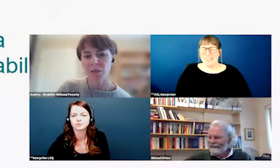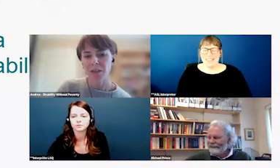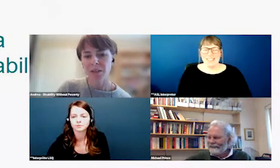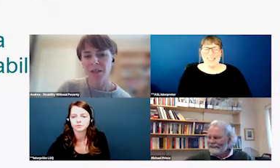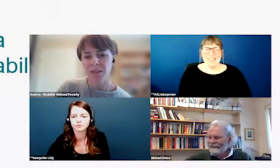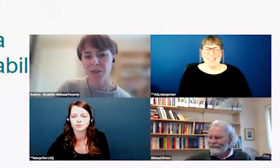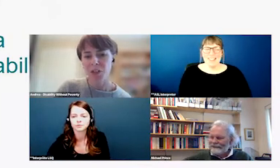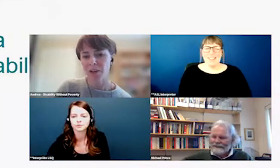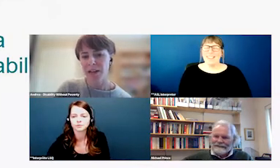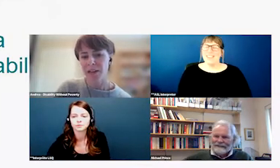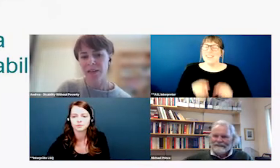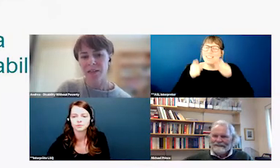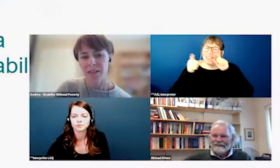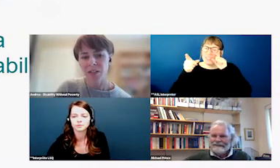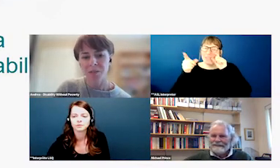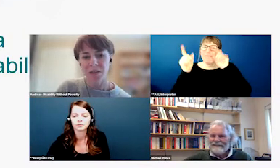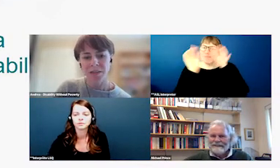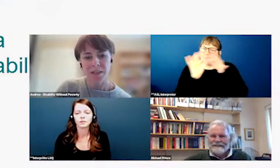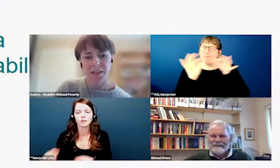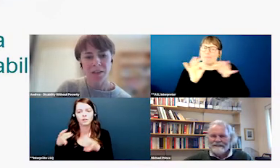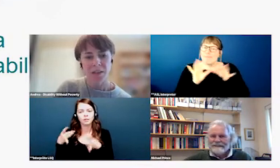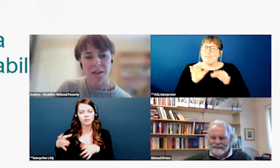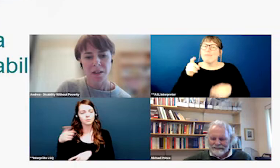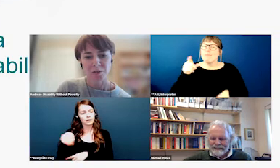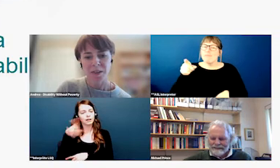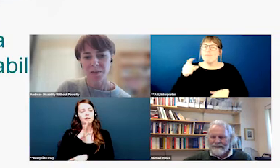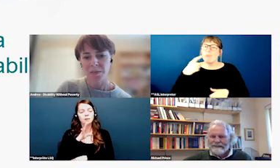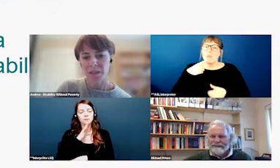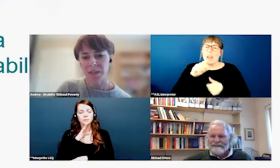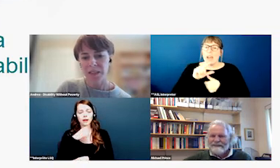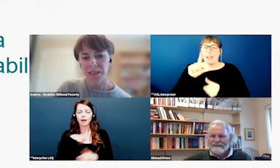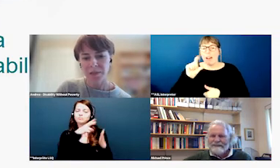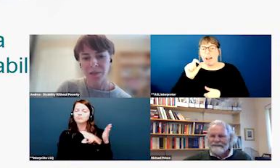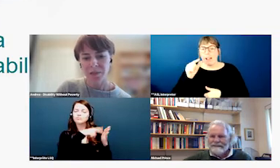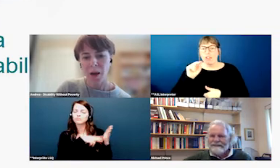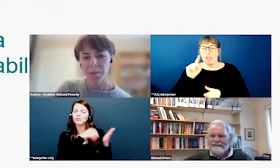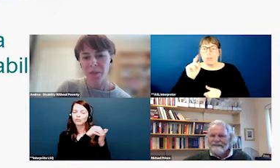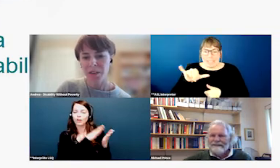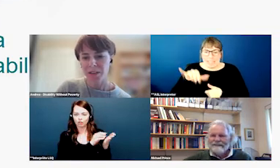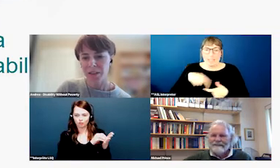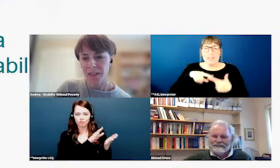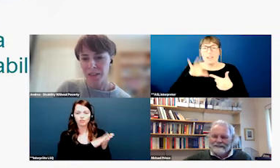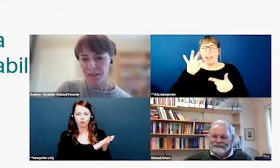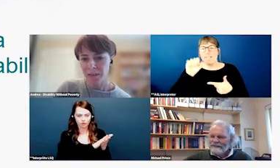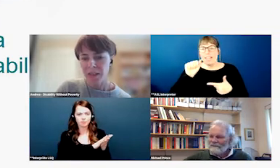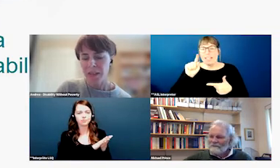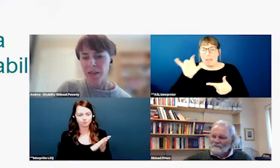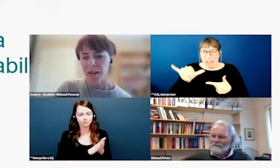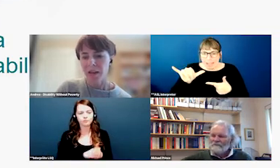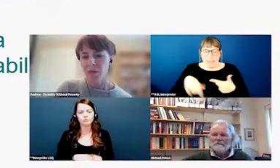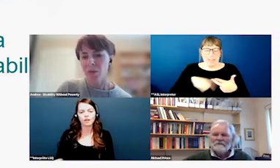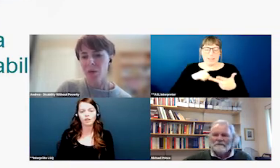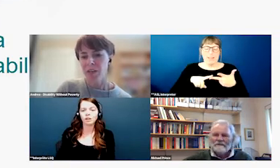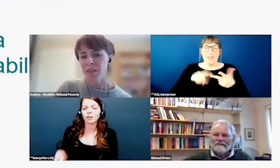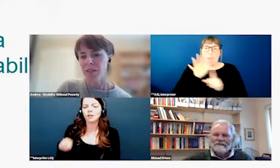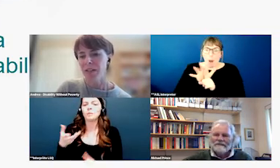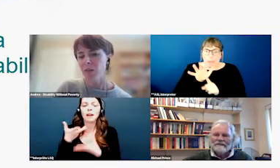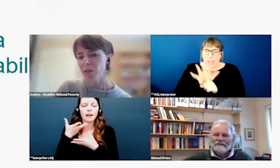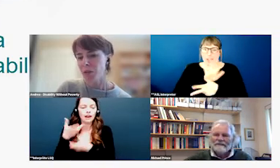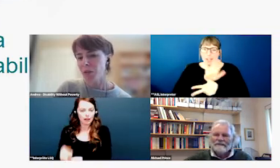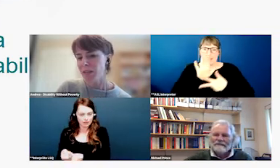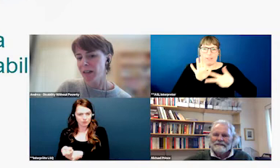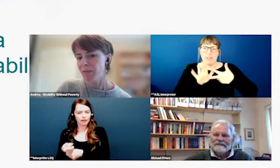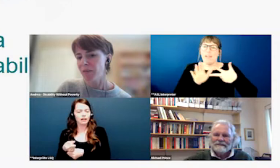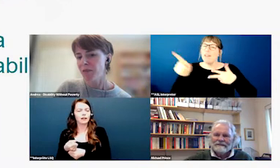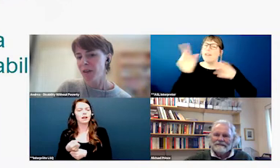and the words that you were sharing: legitimacy, feasibility, popularity. When you say